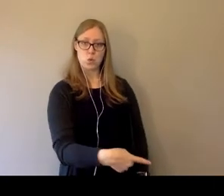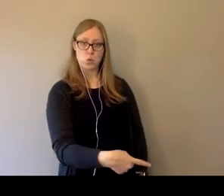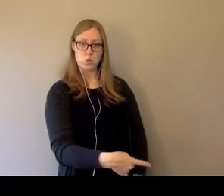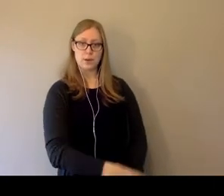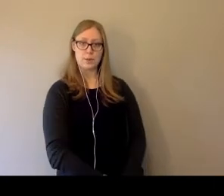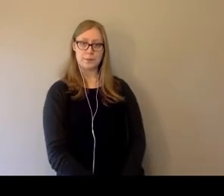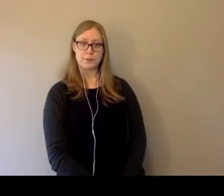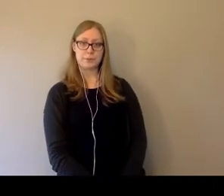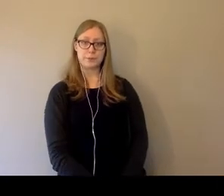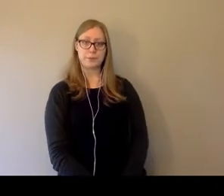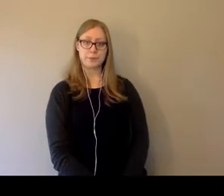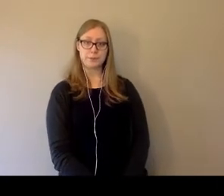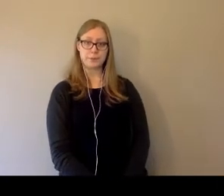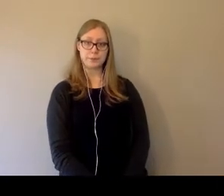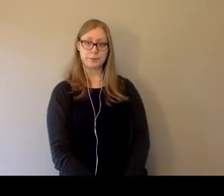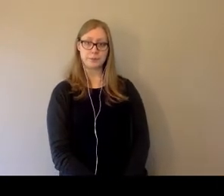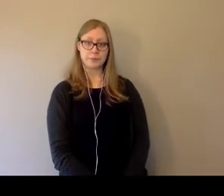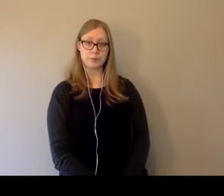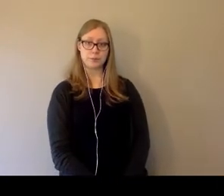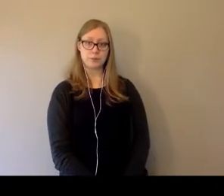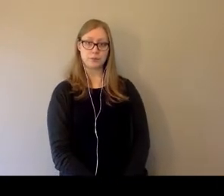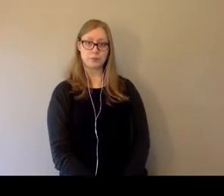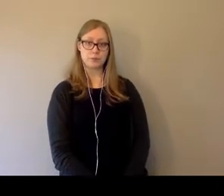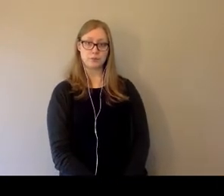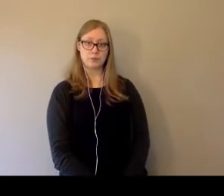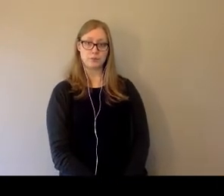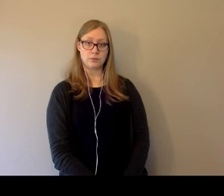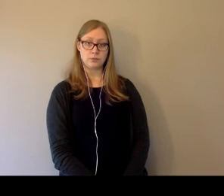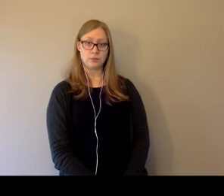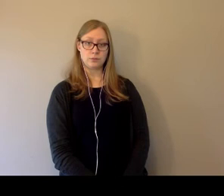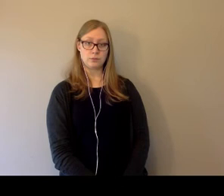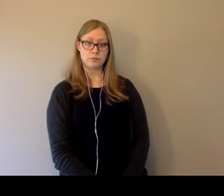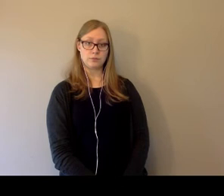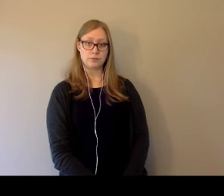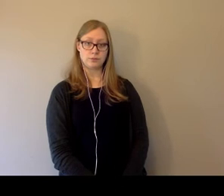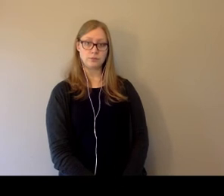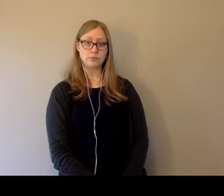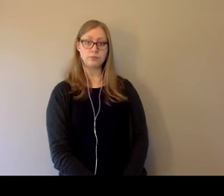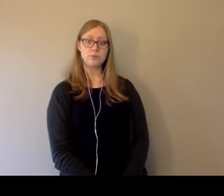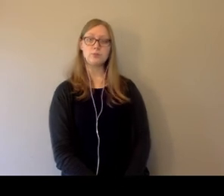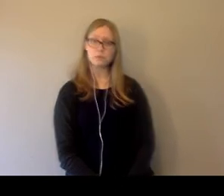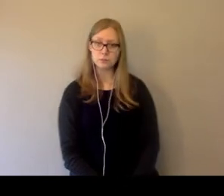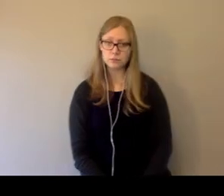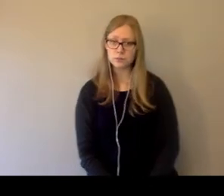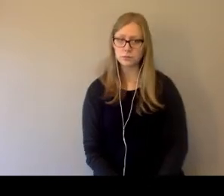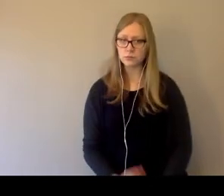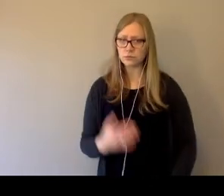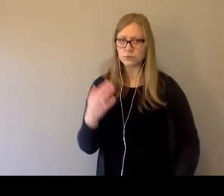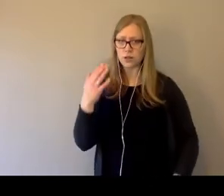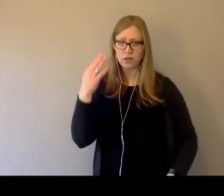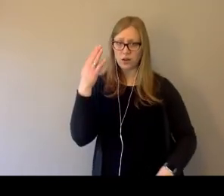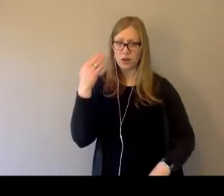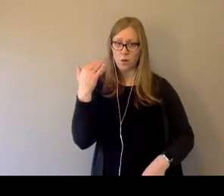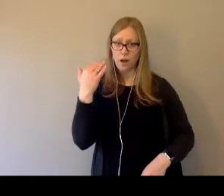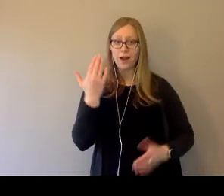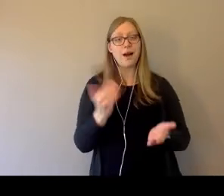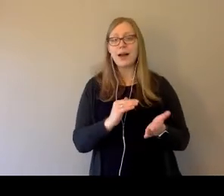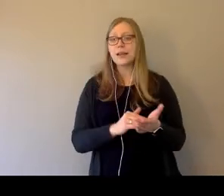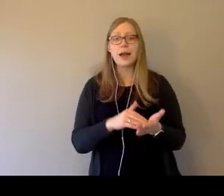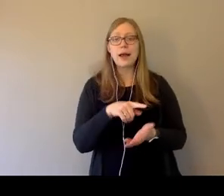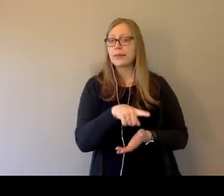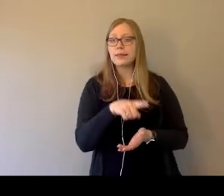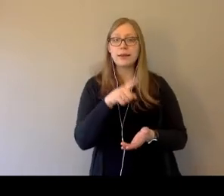ACB is congruent to angle DCE. And why? What's the reason? Again, it didn't tell you to write the reason